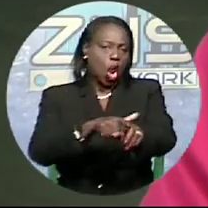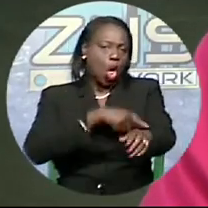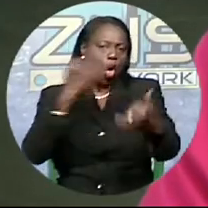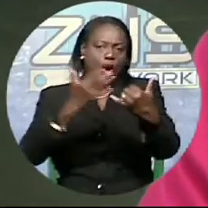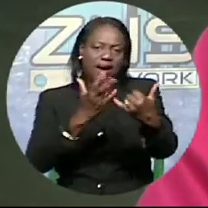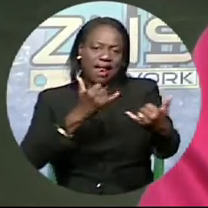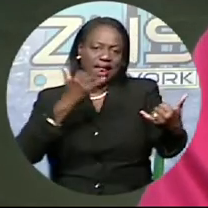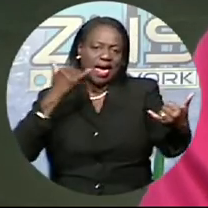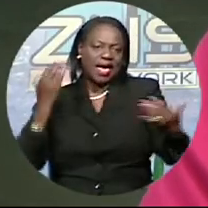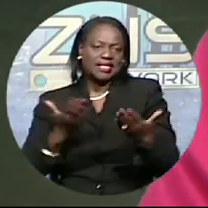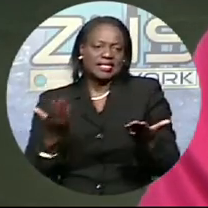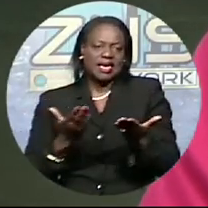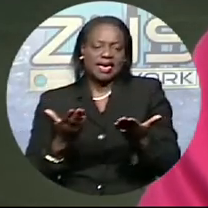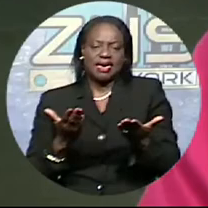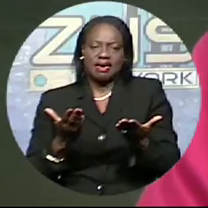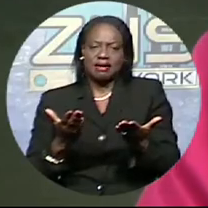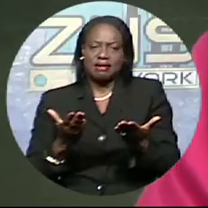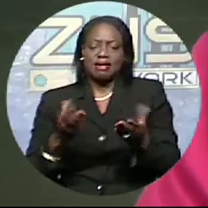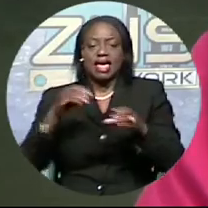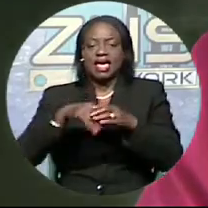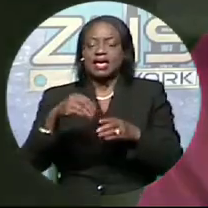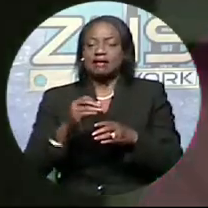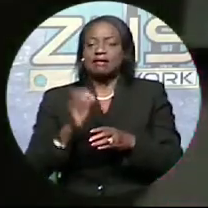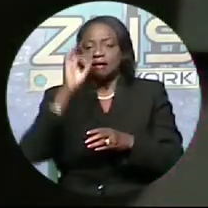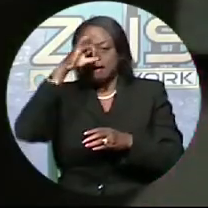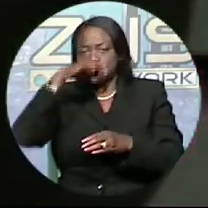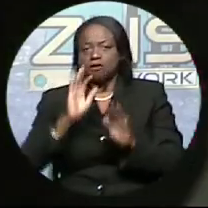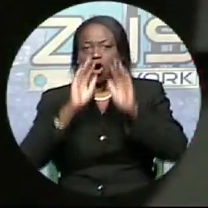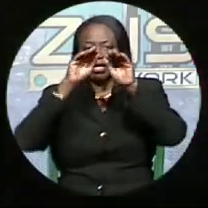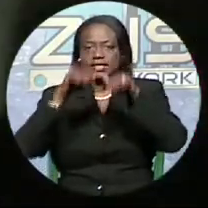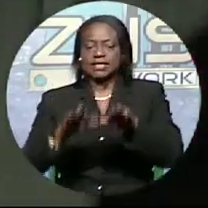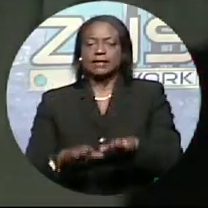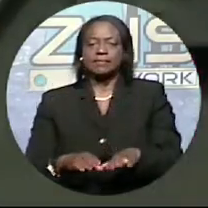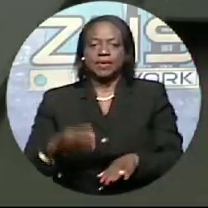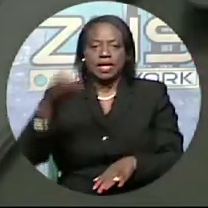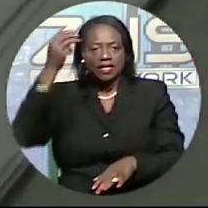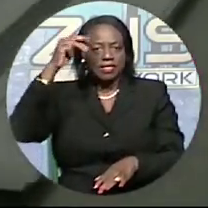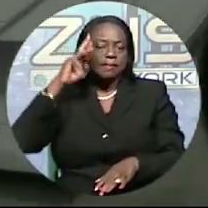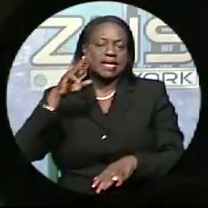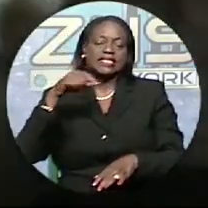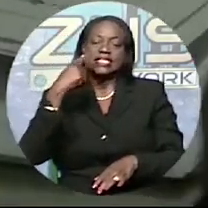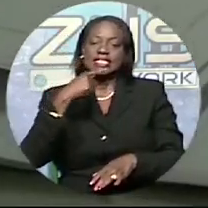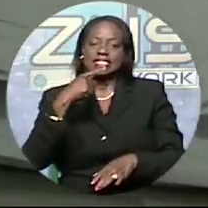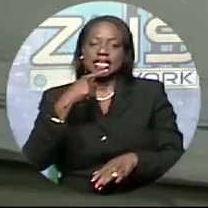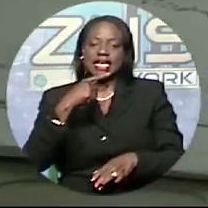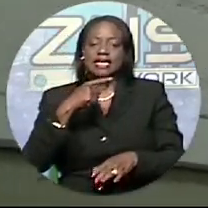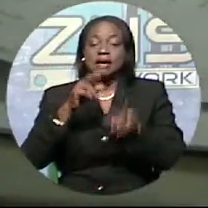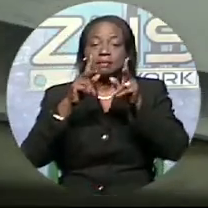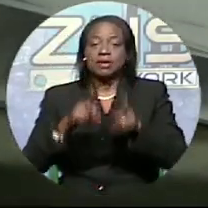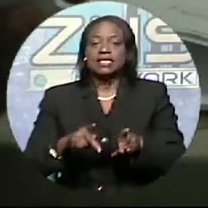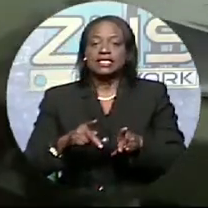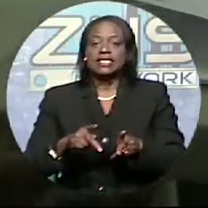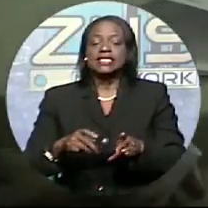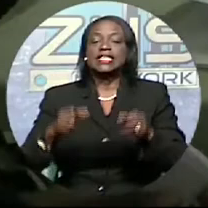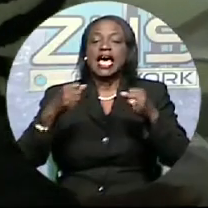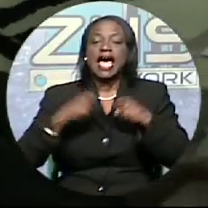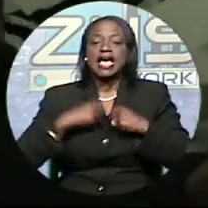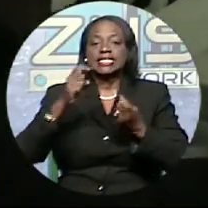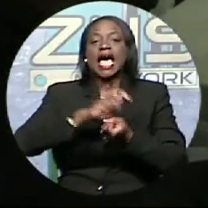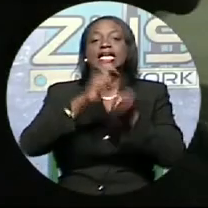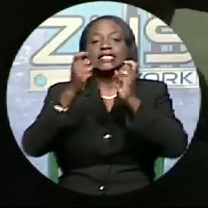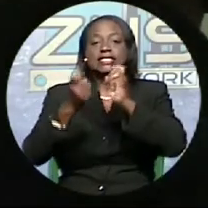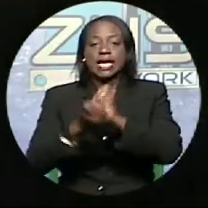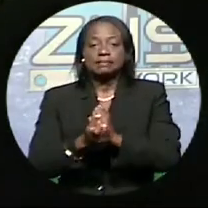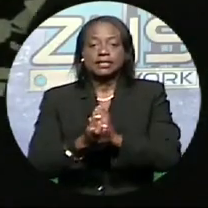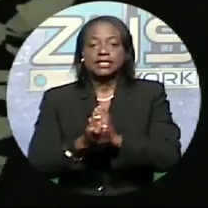are here up in Fox Hill. The minister says clients have adapted to the card with ease, as it was